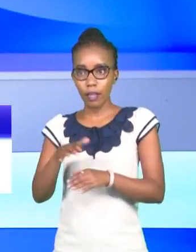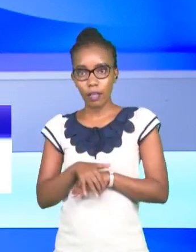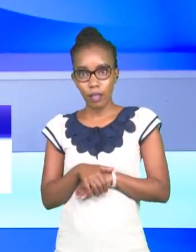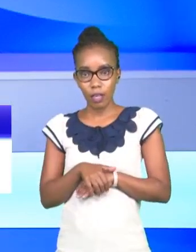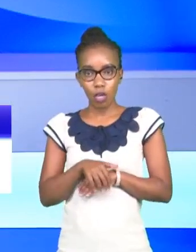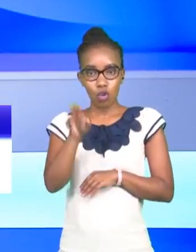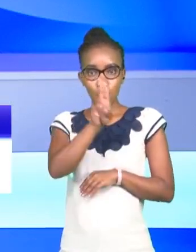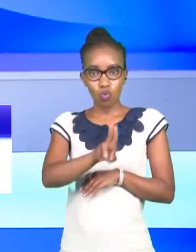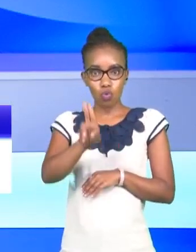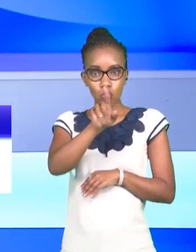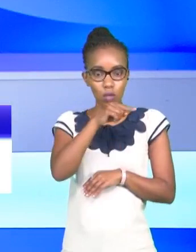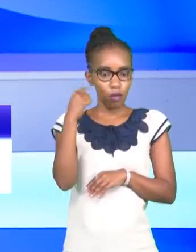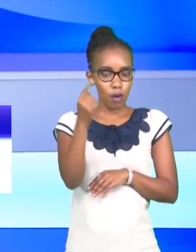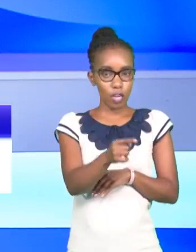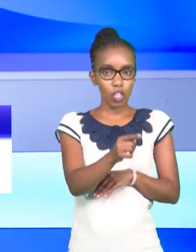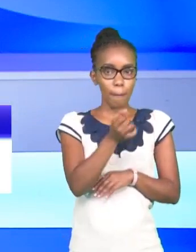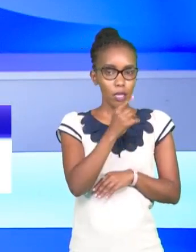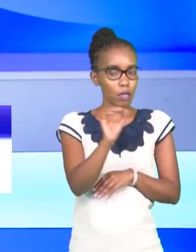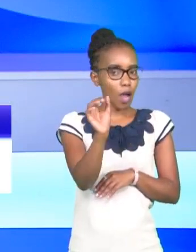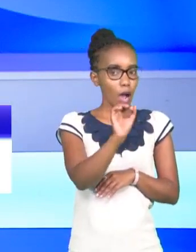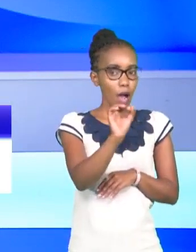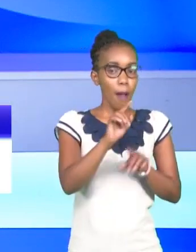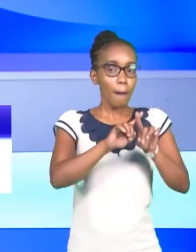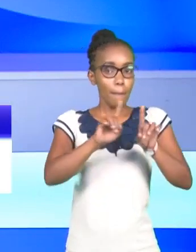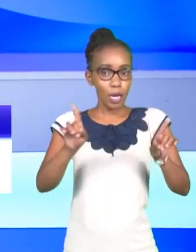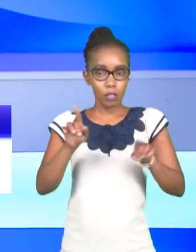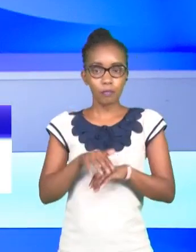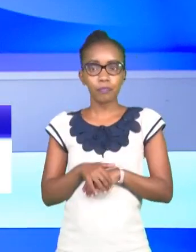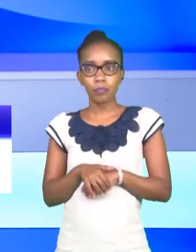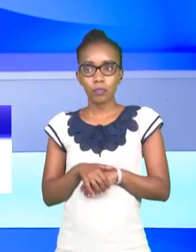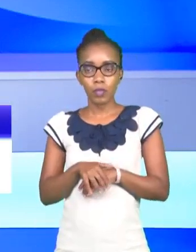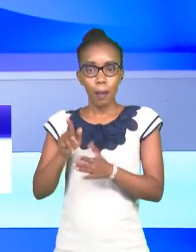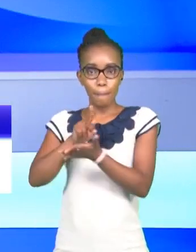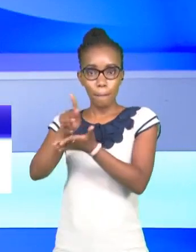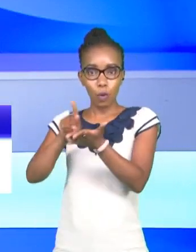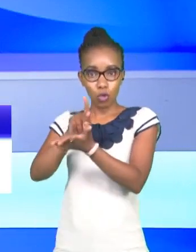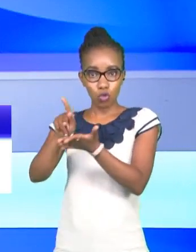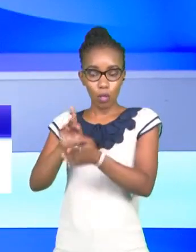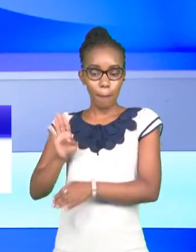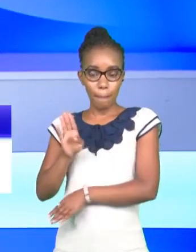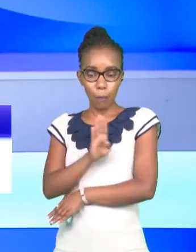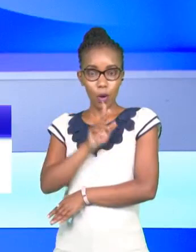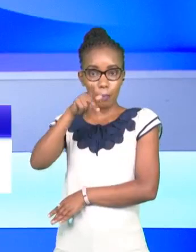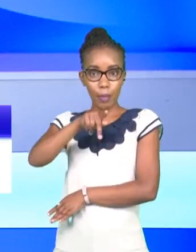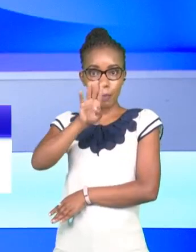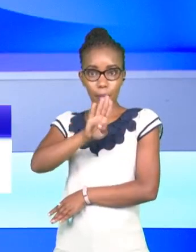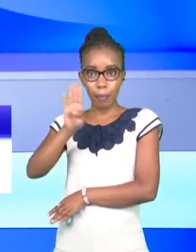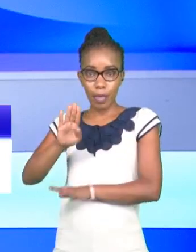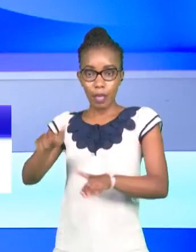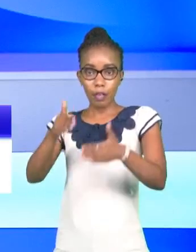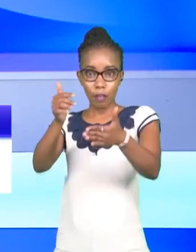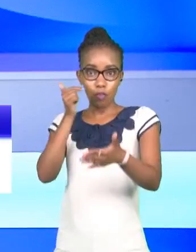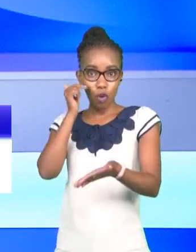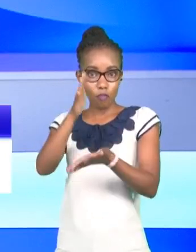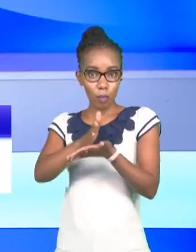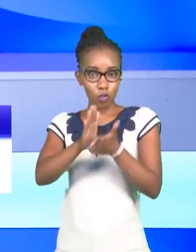Sputnik V vaccine just yet, even though the Pharmacy and Fire Poisons Board, that is PPB, has given emergency use approval for